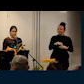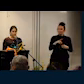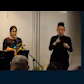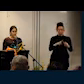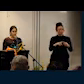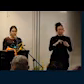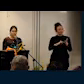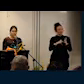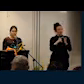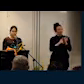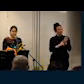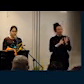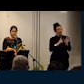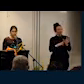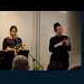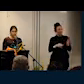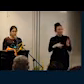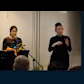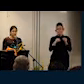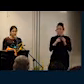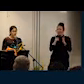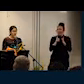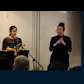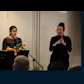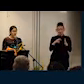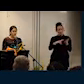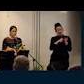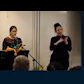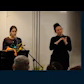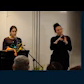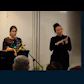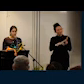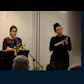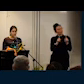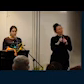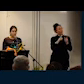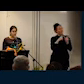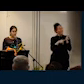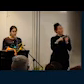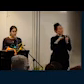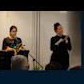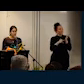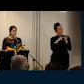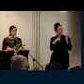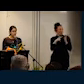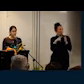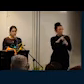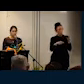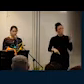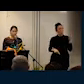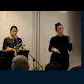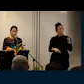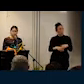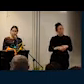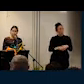Dr. Stela Petkova, Dr. Vivian Liao, Dr. Nathan Cross, and Dr. Anastasia Suryev. Our researchers